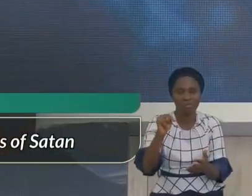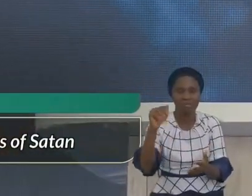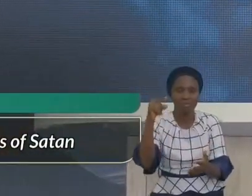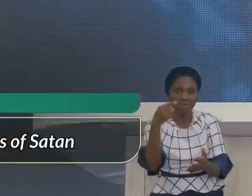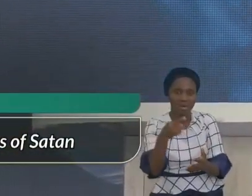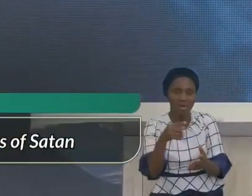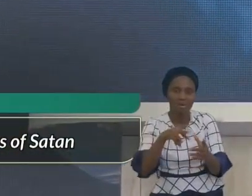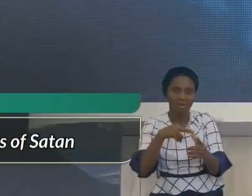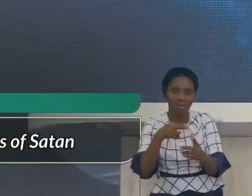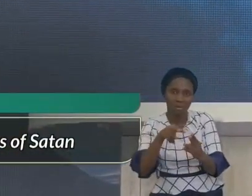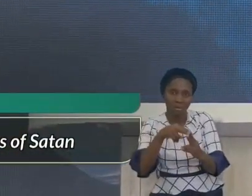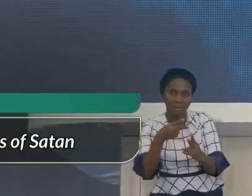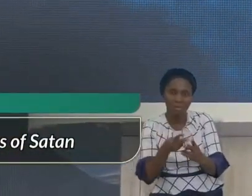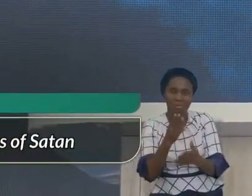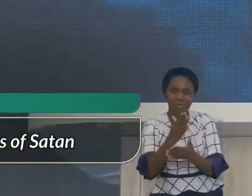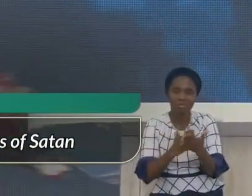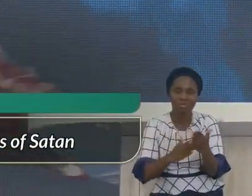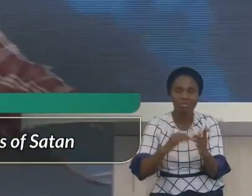thing.